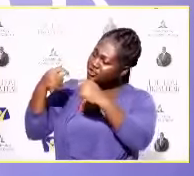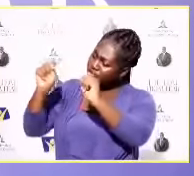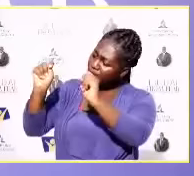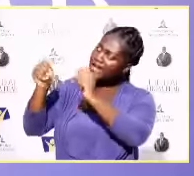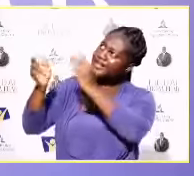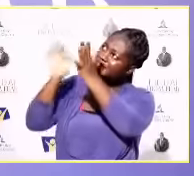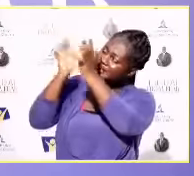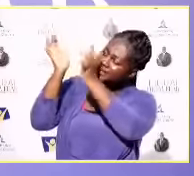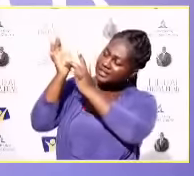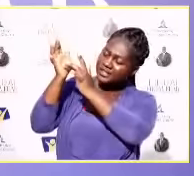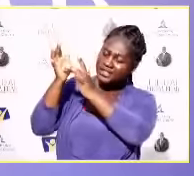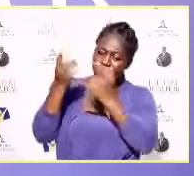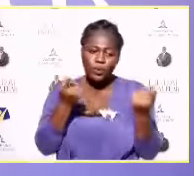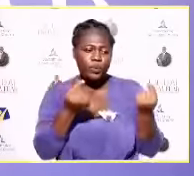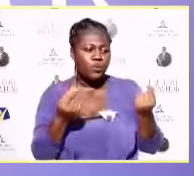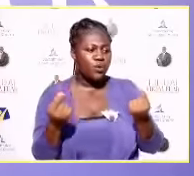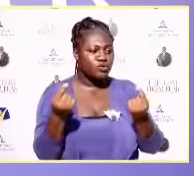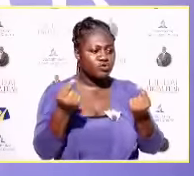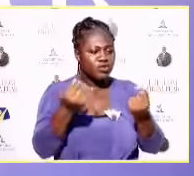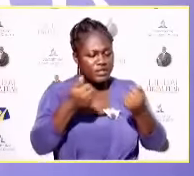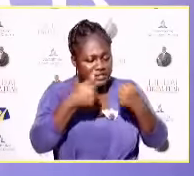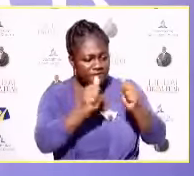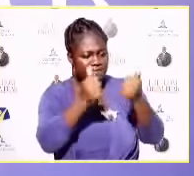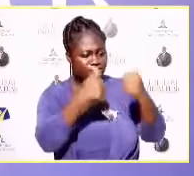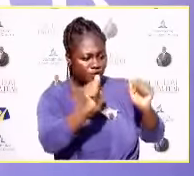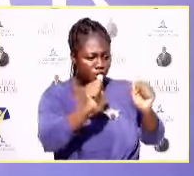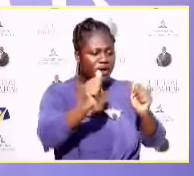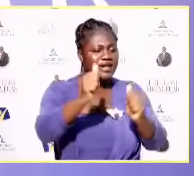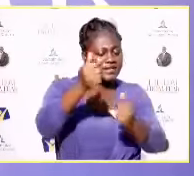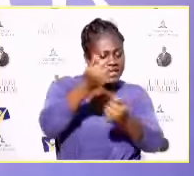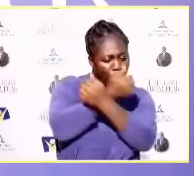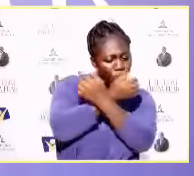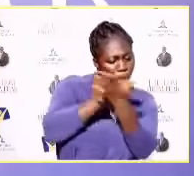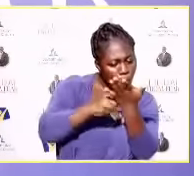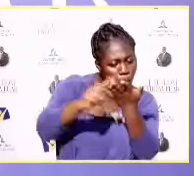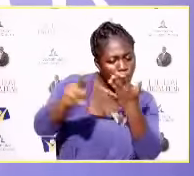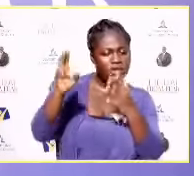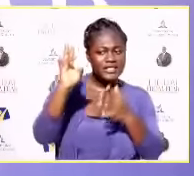By honoring his Sabbath day.